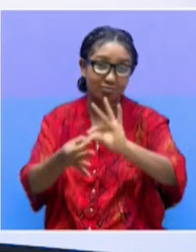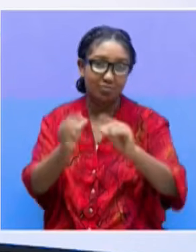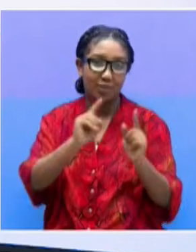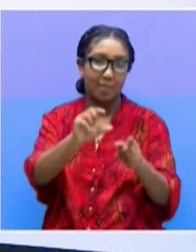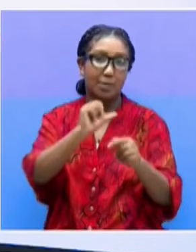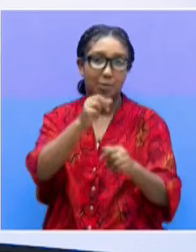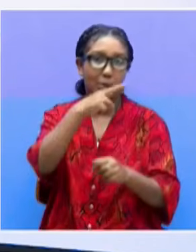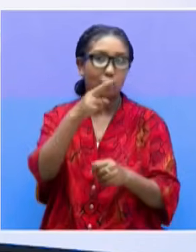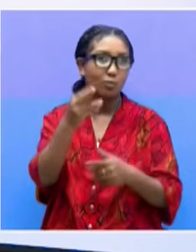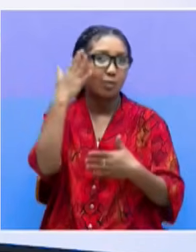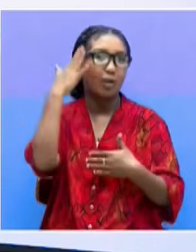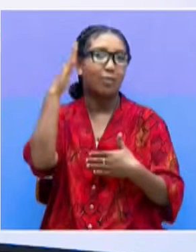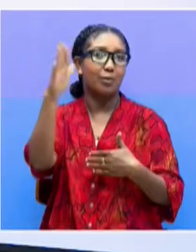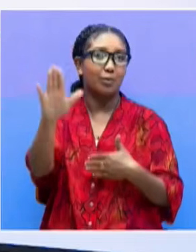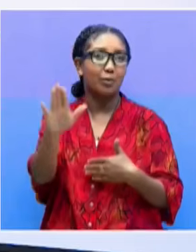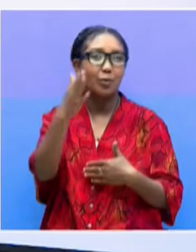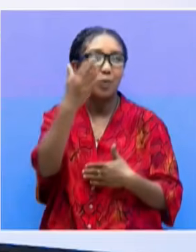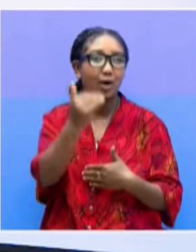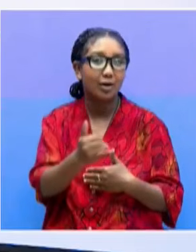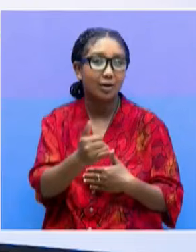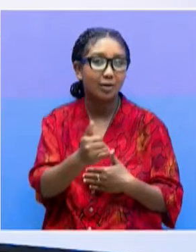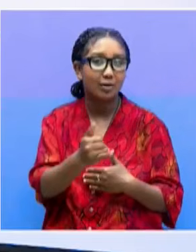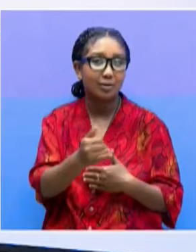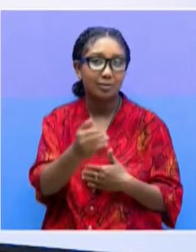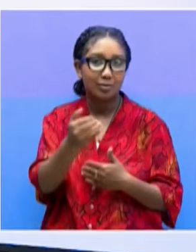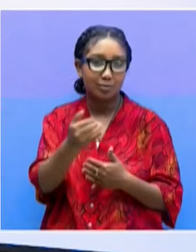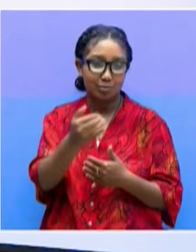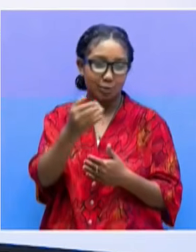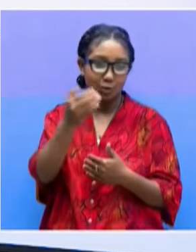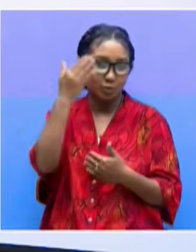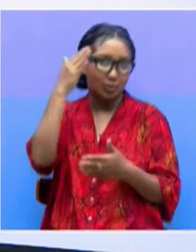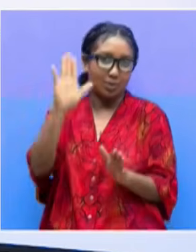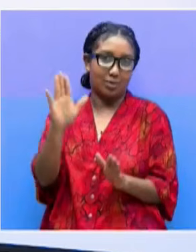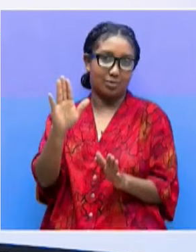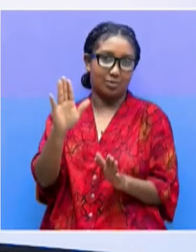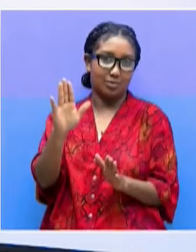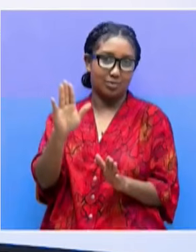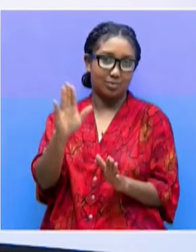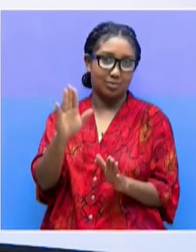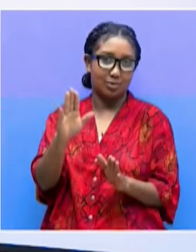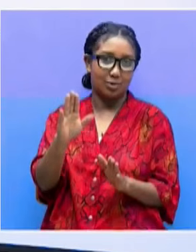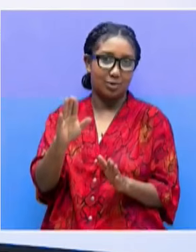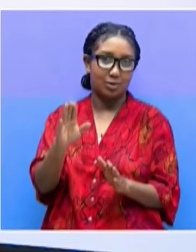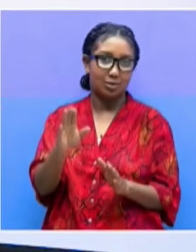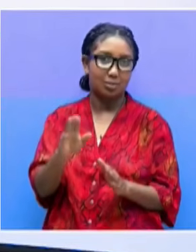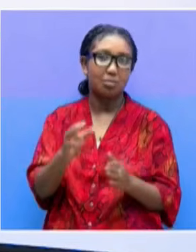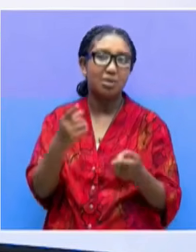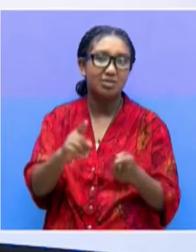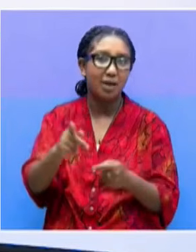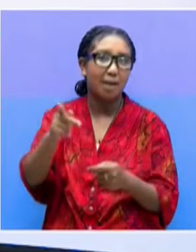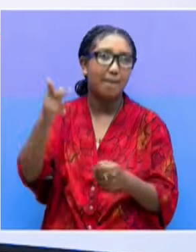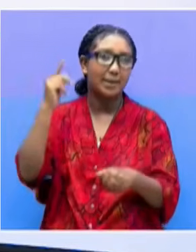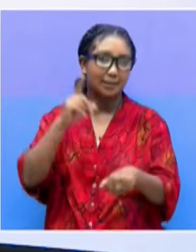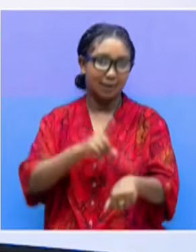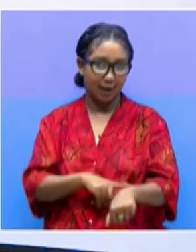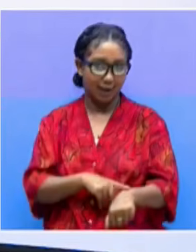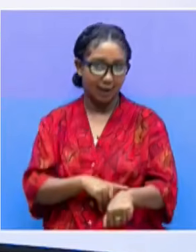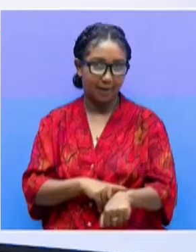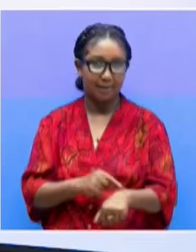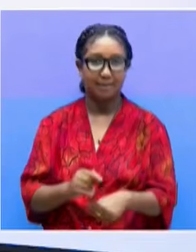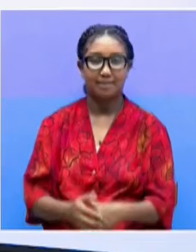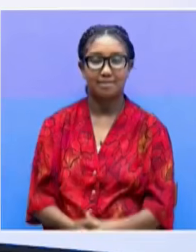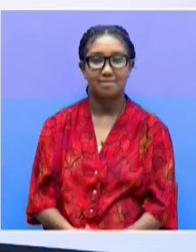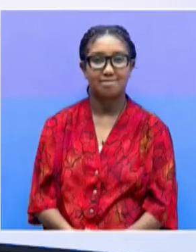visit. Why? We didn't know. When? Someday in the past. Someday in the